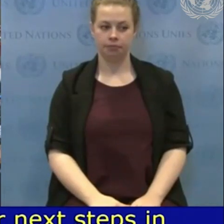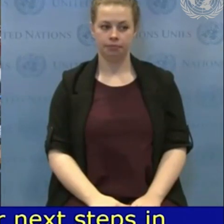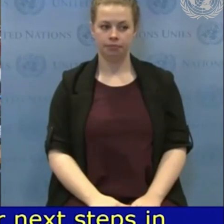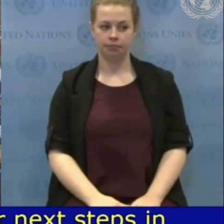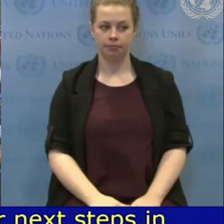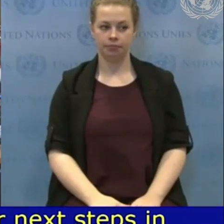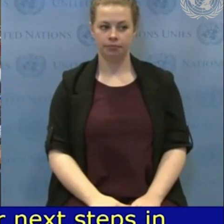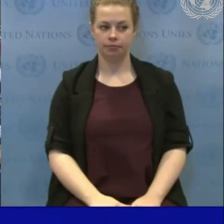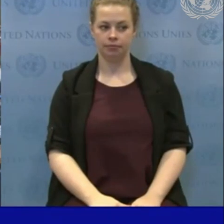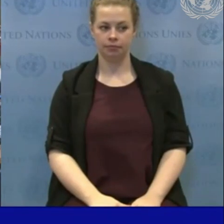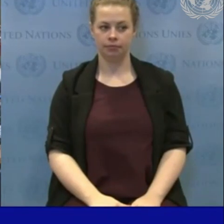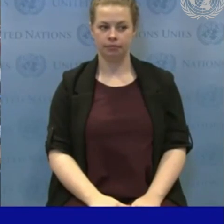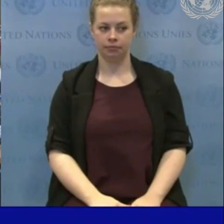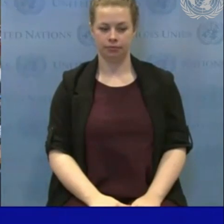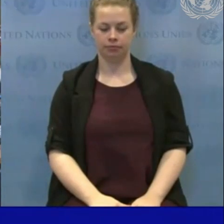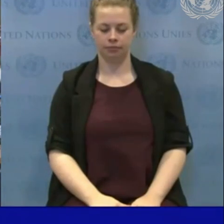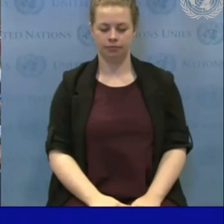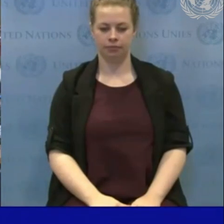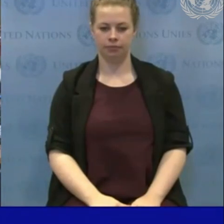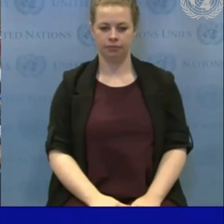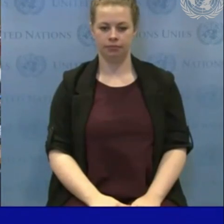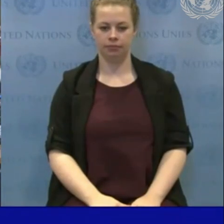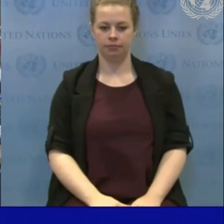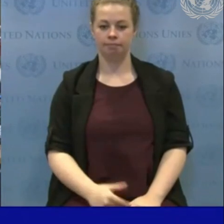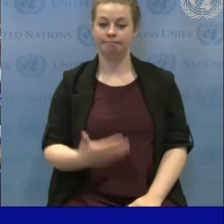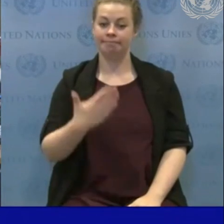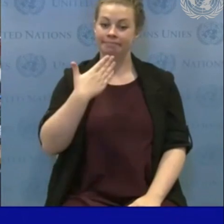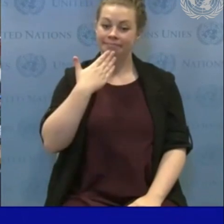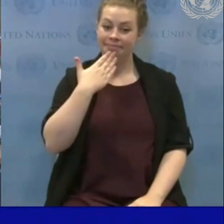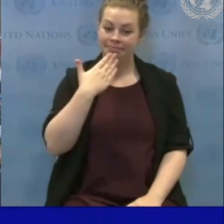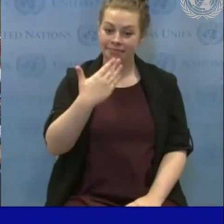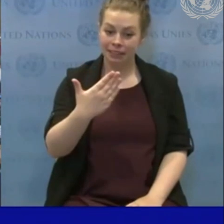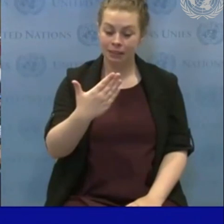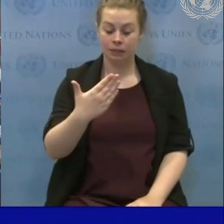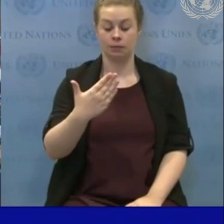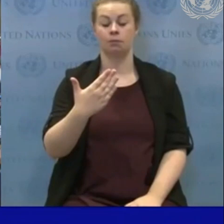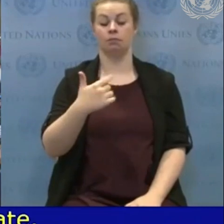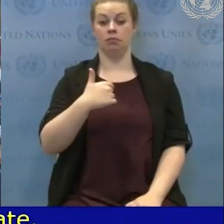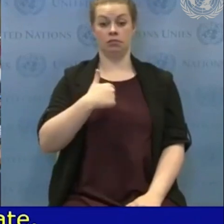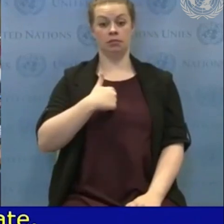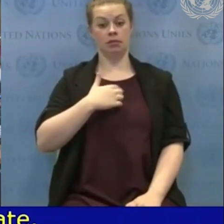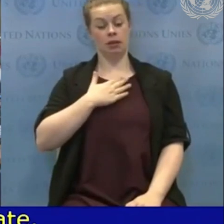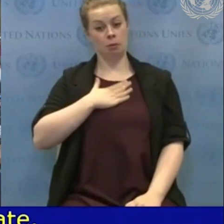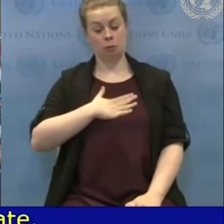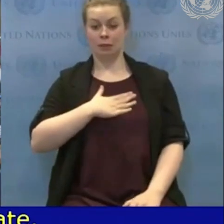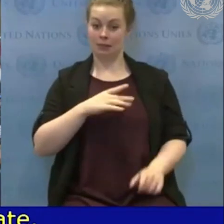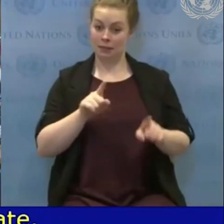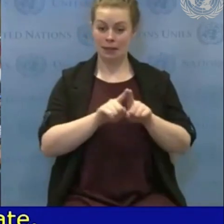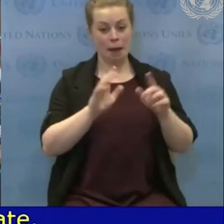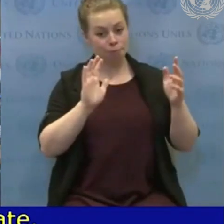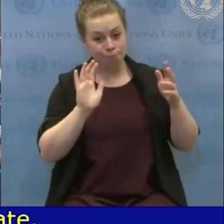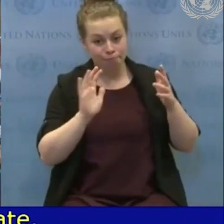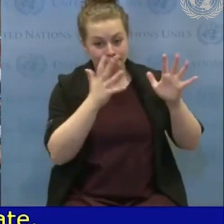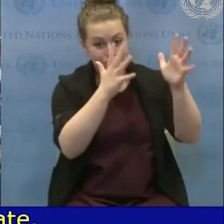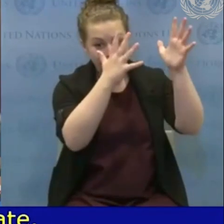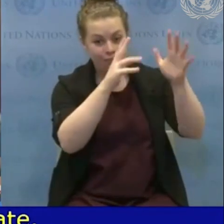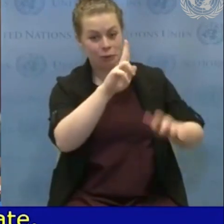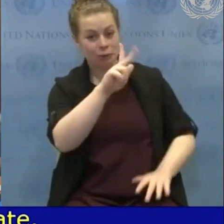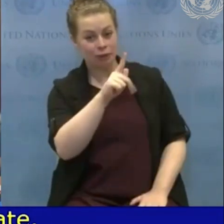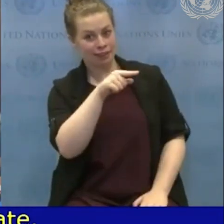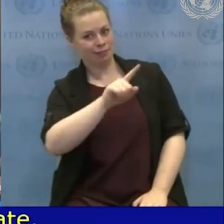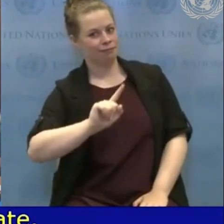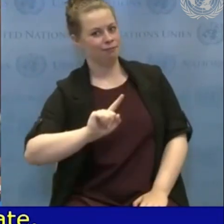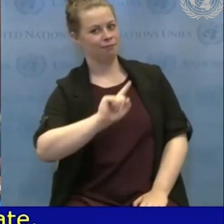Thank you, Chair. And first of all, I would like to congratulate the United Kingdom for presenting their first Voluntary